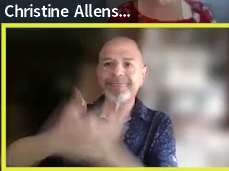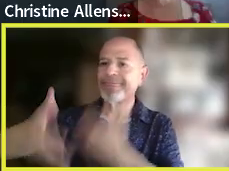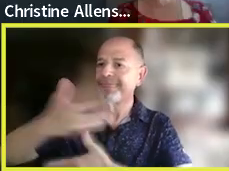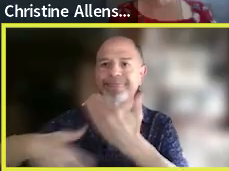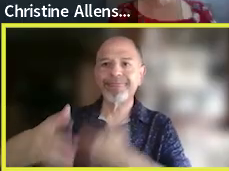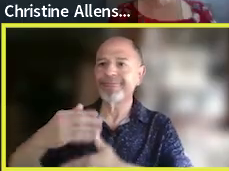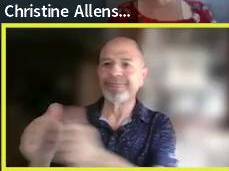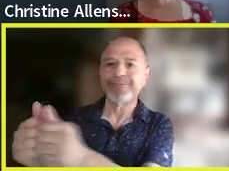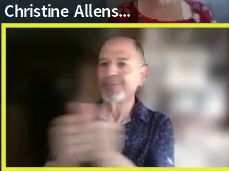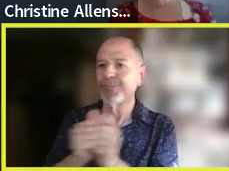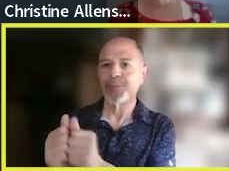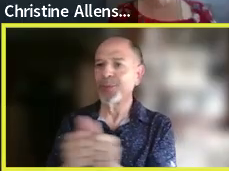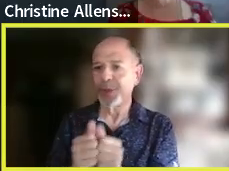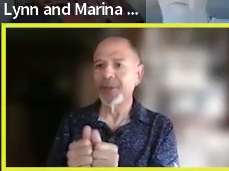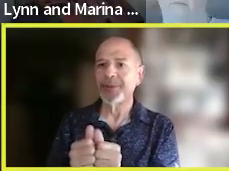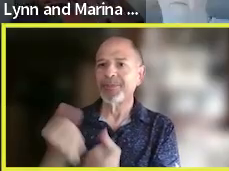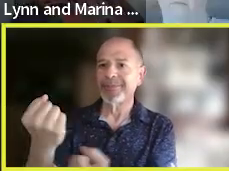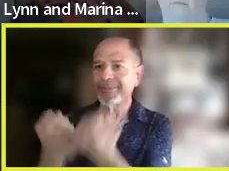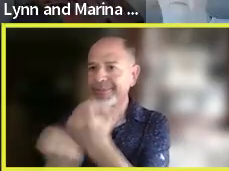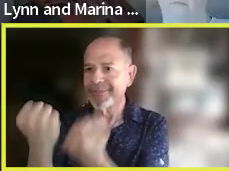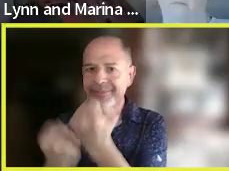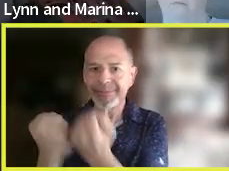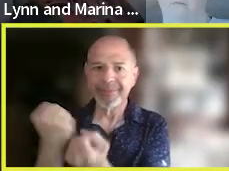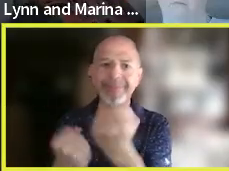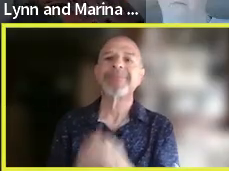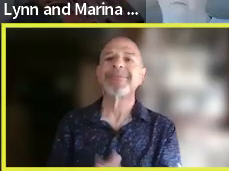Yeah. Thank you.